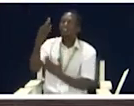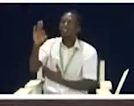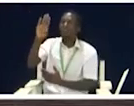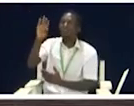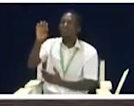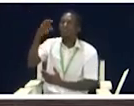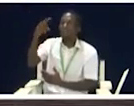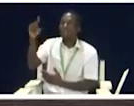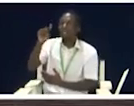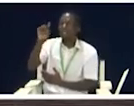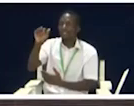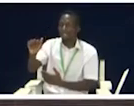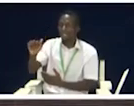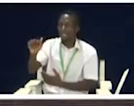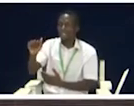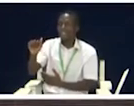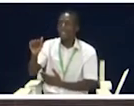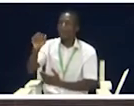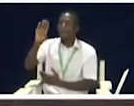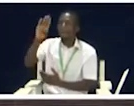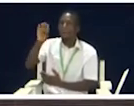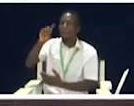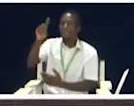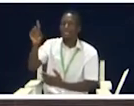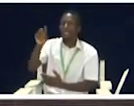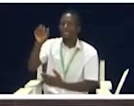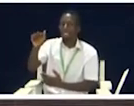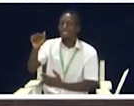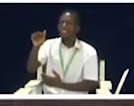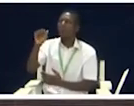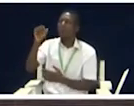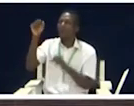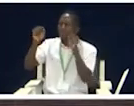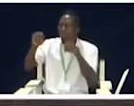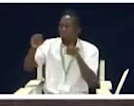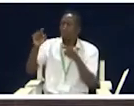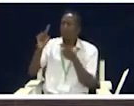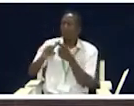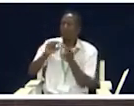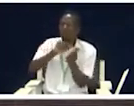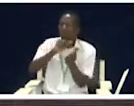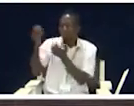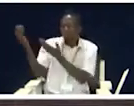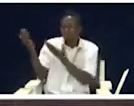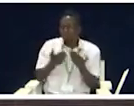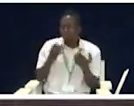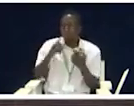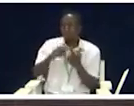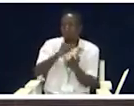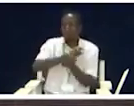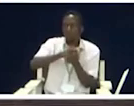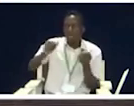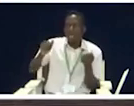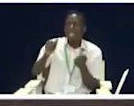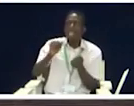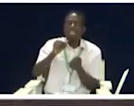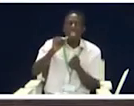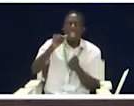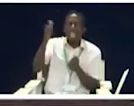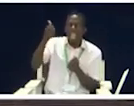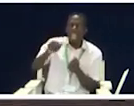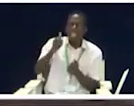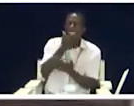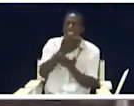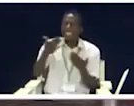Moses, Bezalel was able to bring it to pass. In the name of Jesus, is there anything that is wrong with